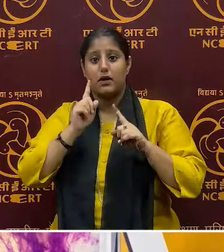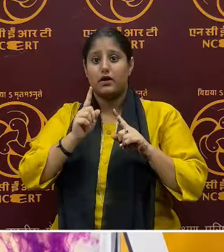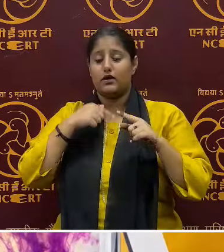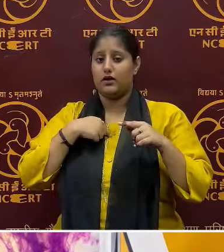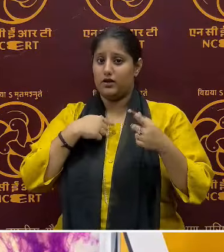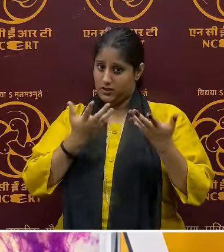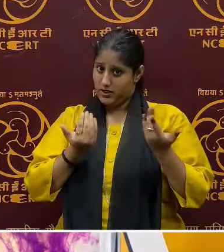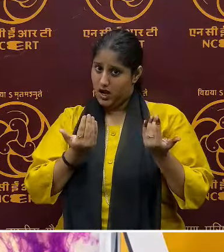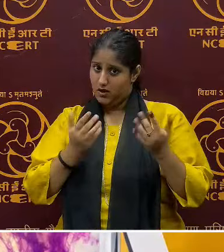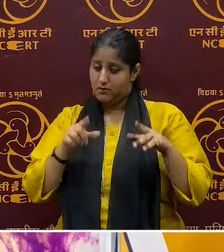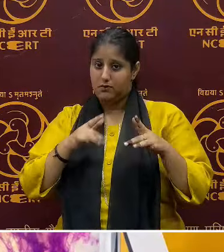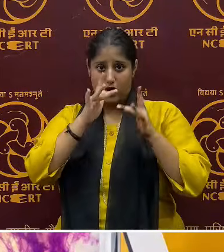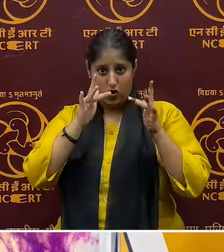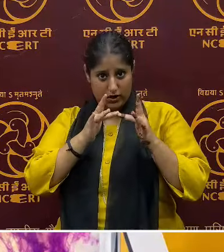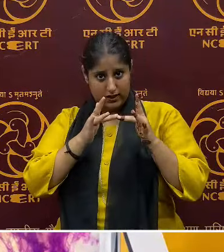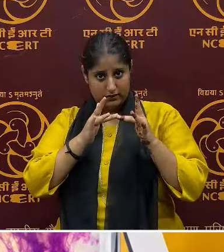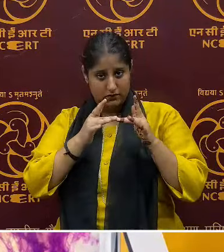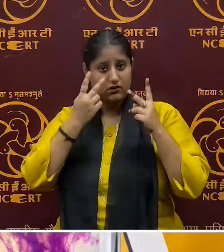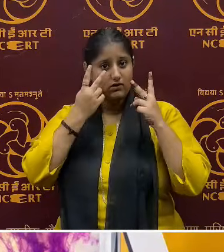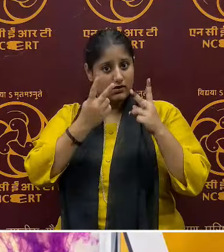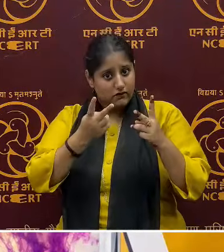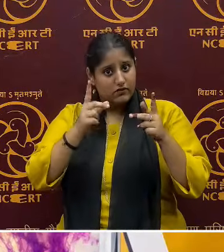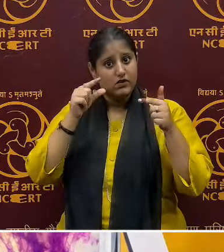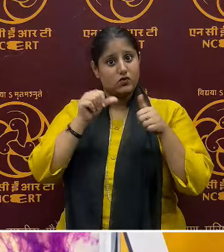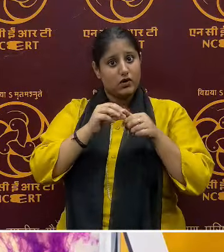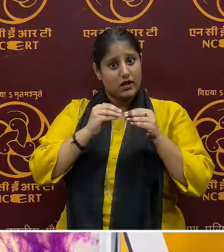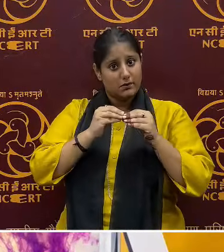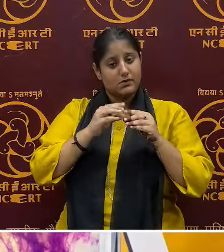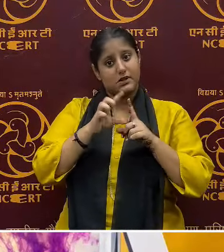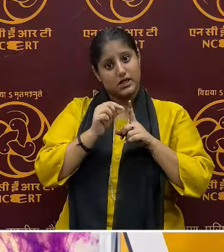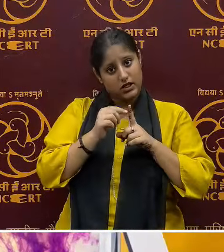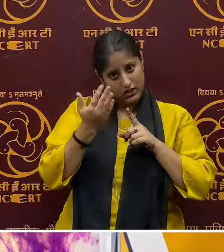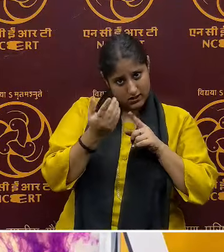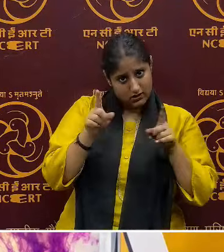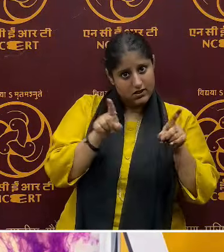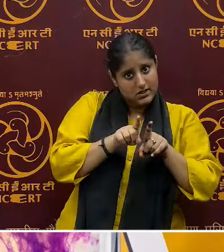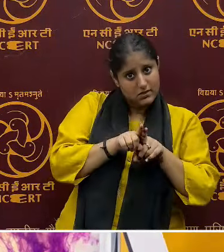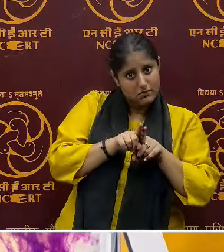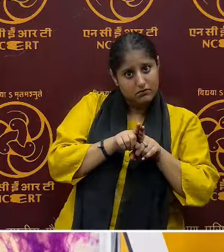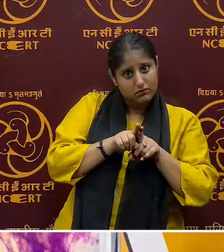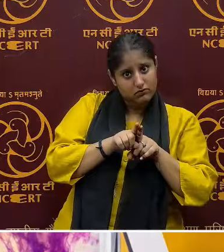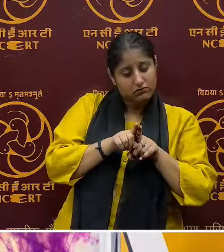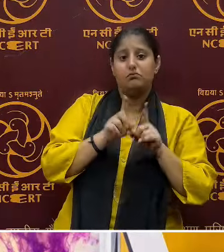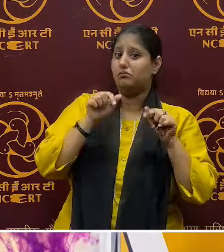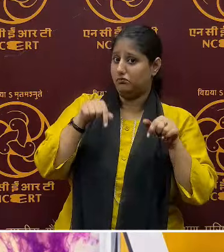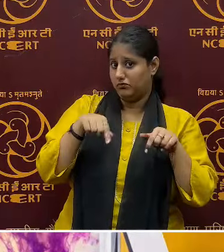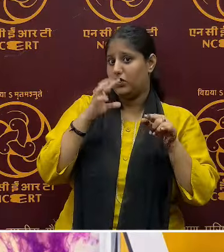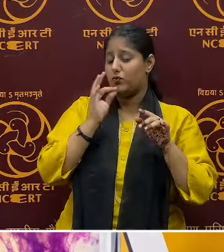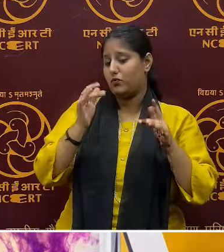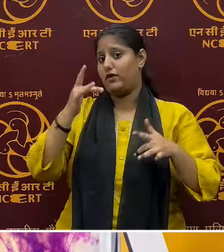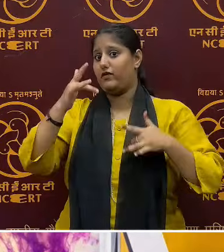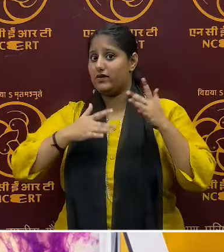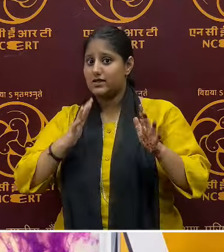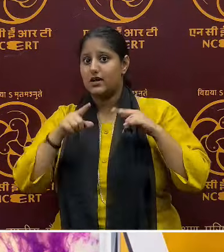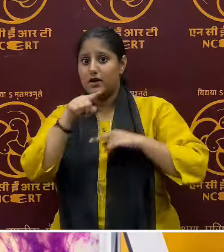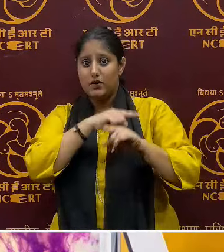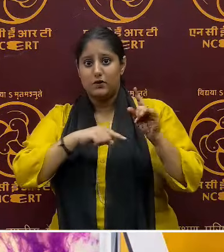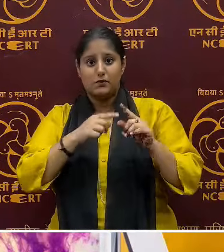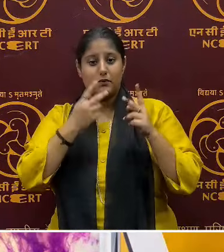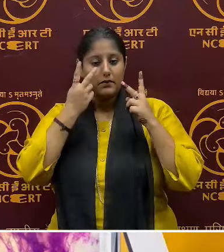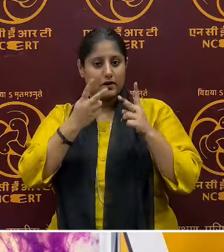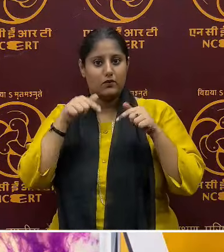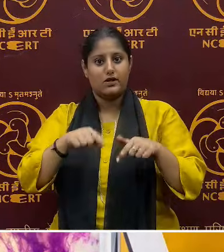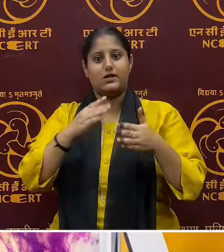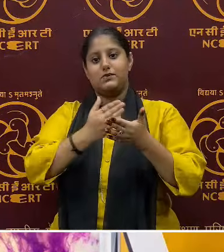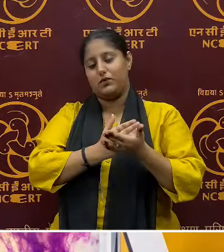the experiments through same accuracy and precision digitally? This is something very interesting that you'll be witnessing in